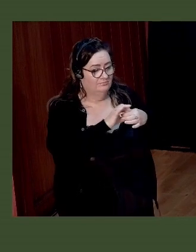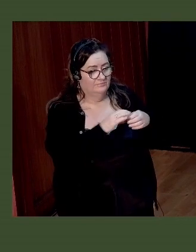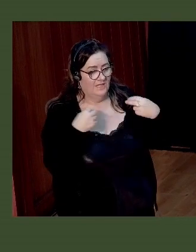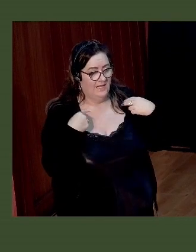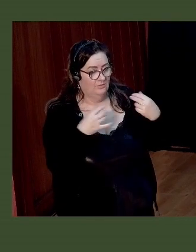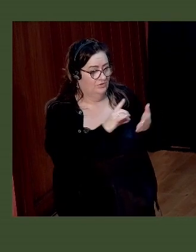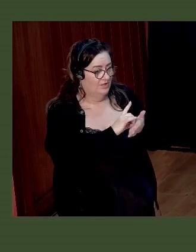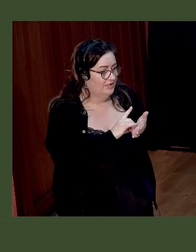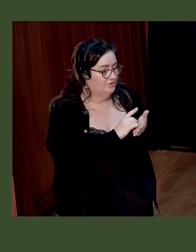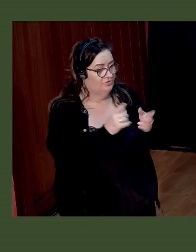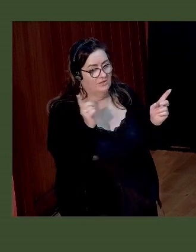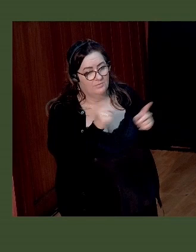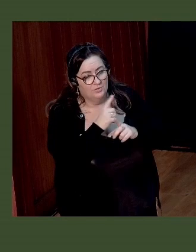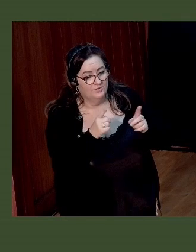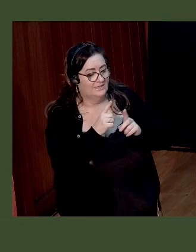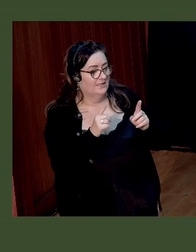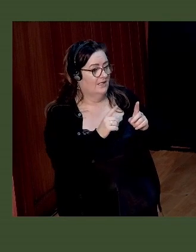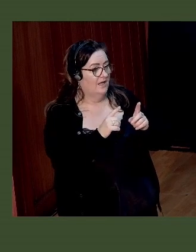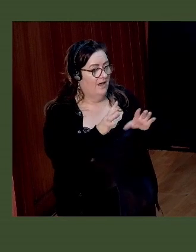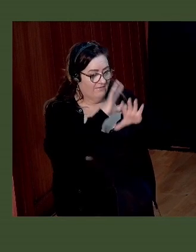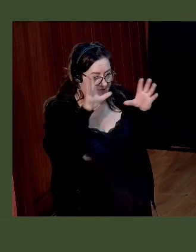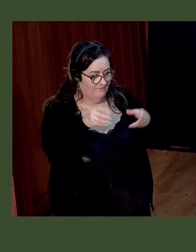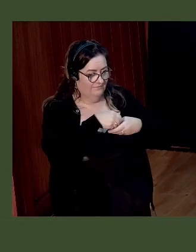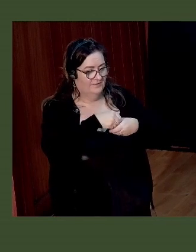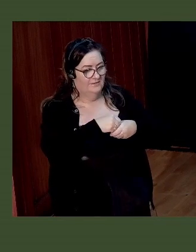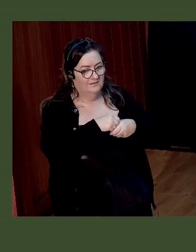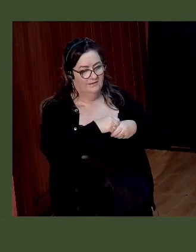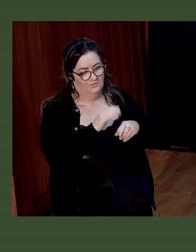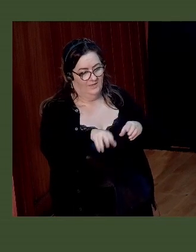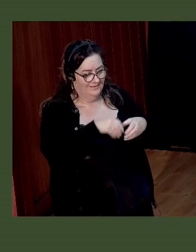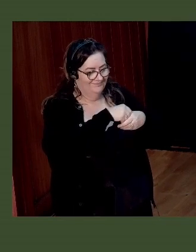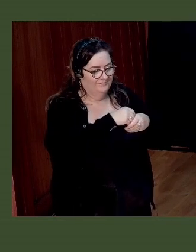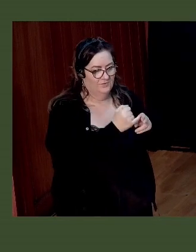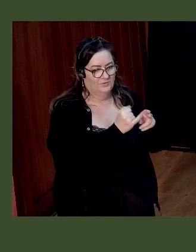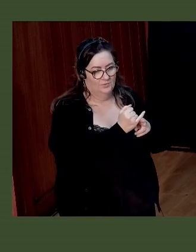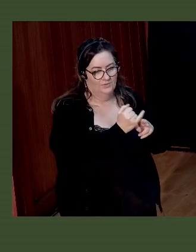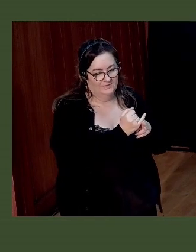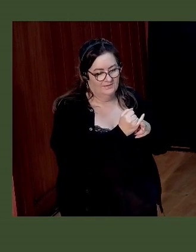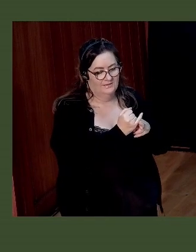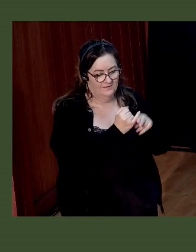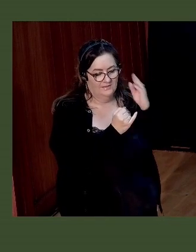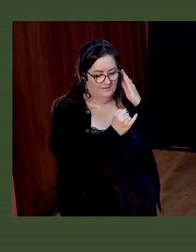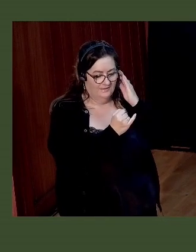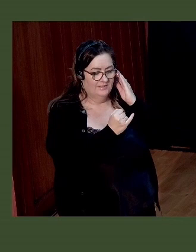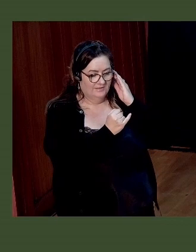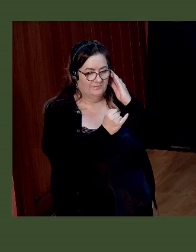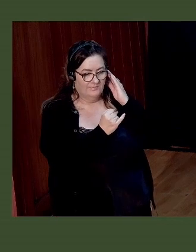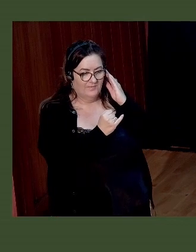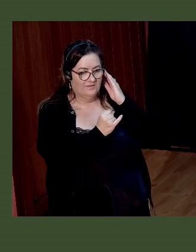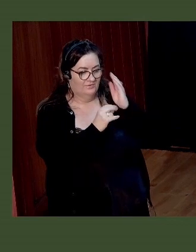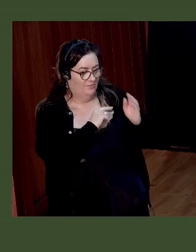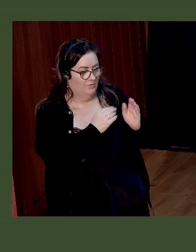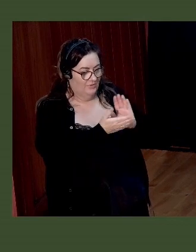language, history, music and tradition of Ireland their natural place in the life of Irish schools. He mentioned the great and many-sided